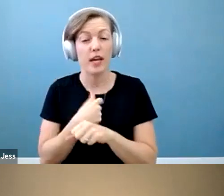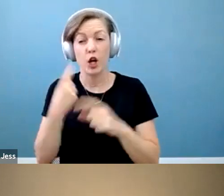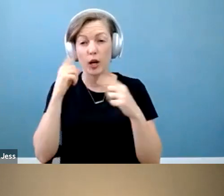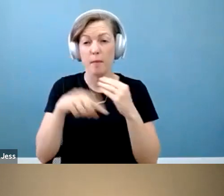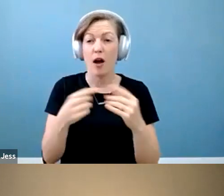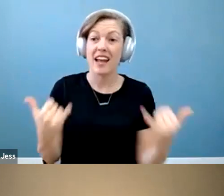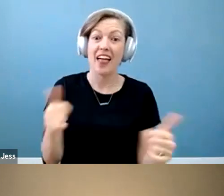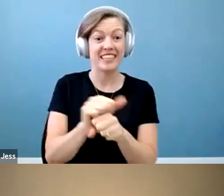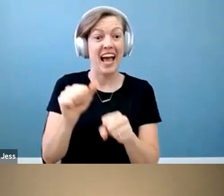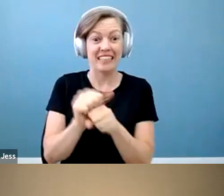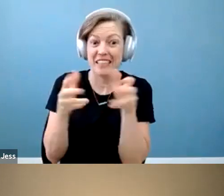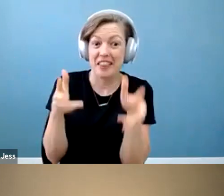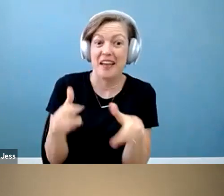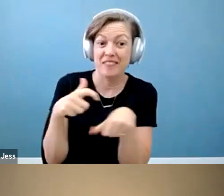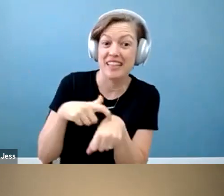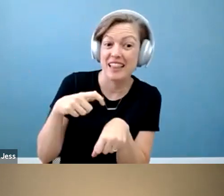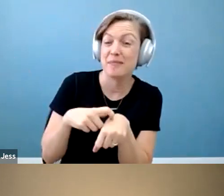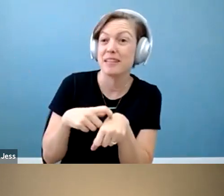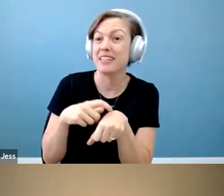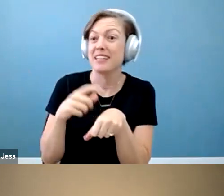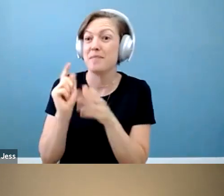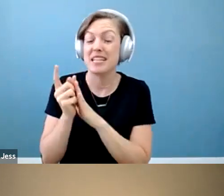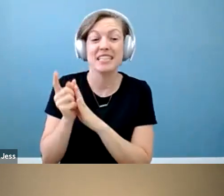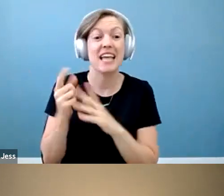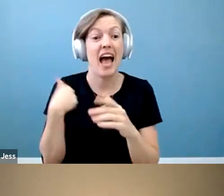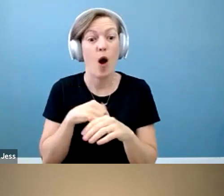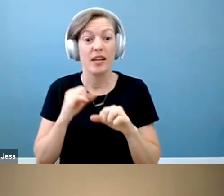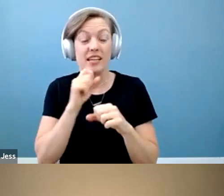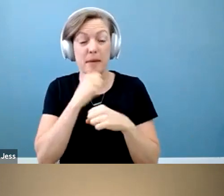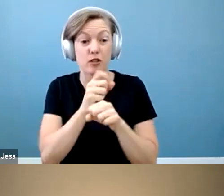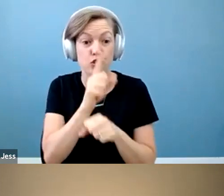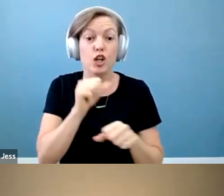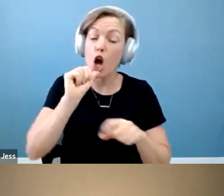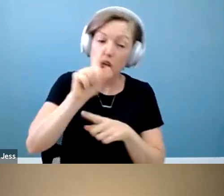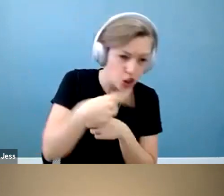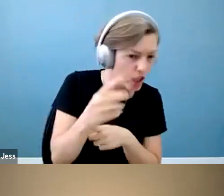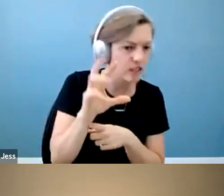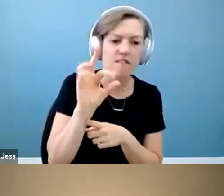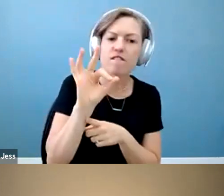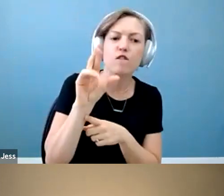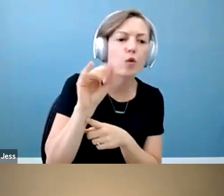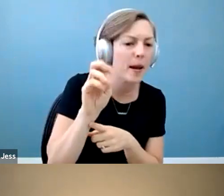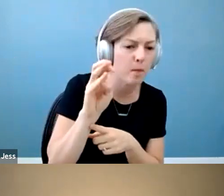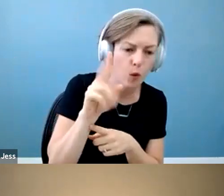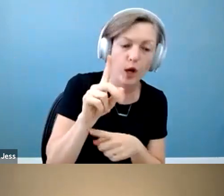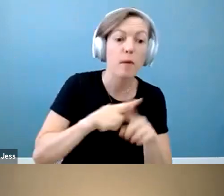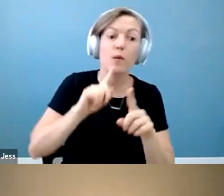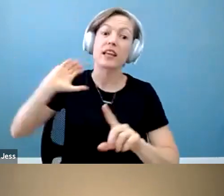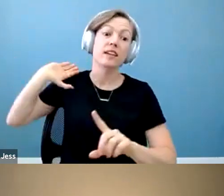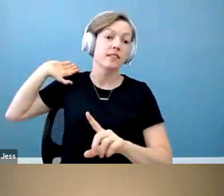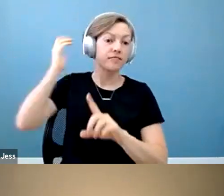now in the remaining minutes, which is how do we ensure that that's not just a framework that we kind of cloak ourselves